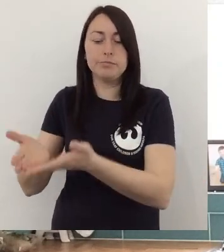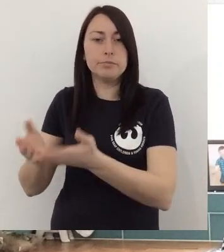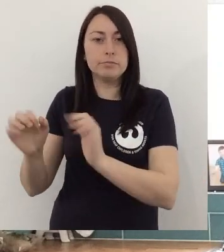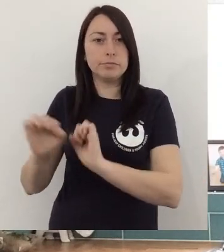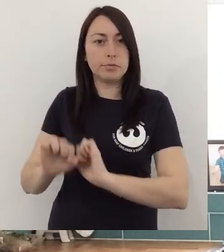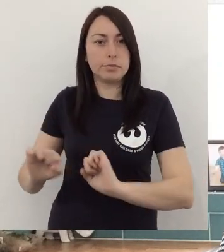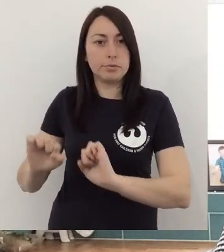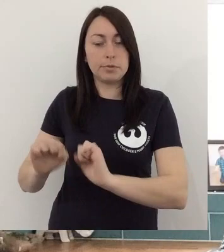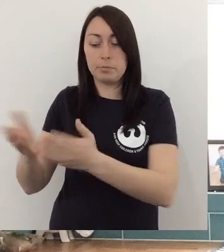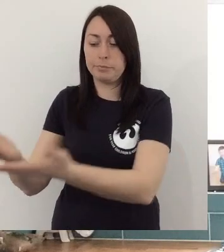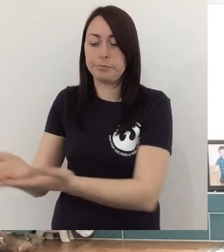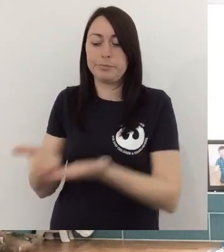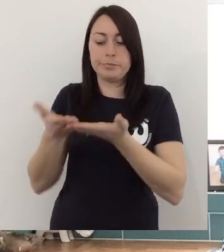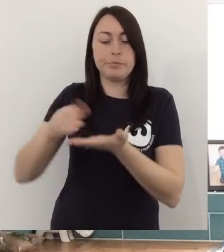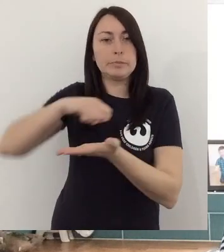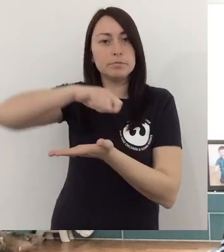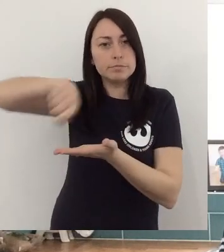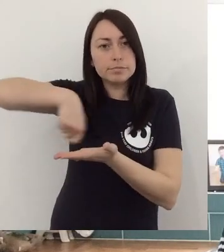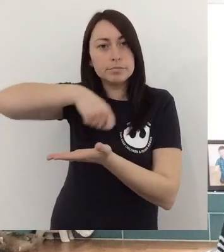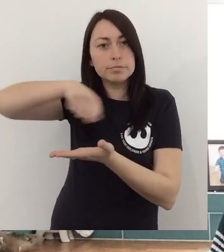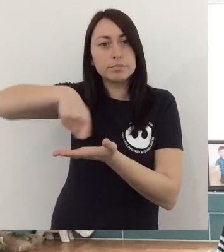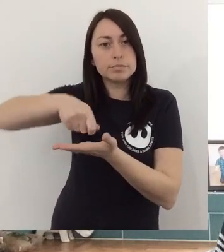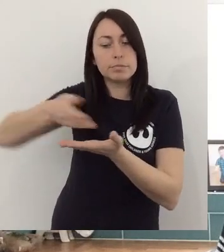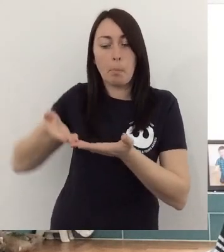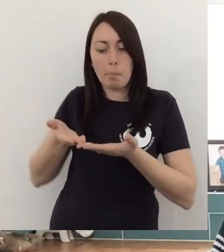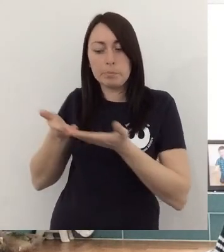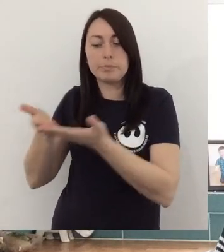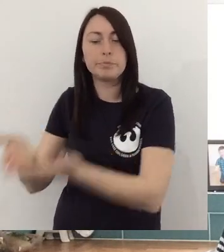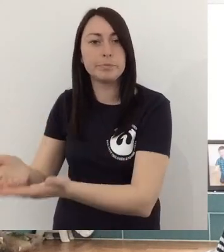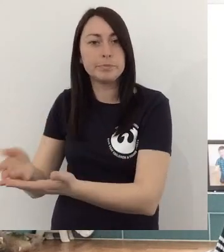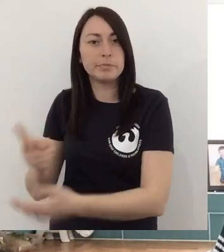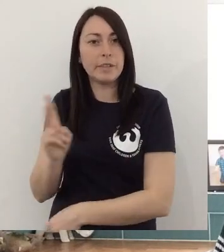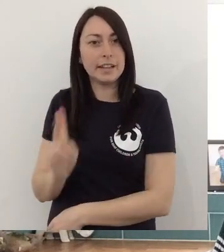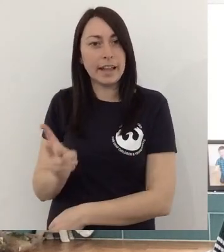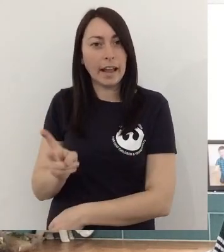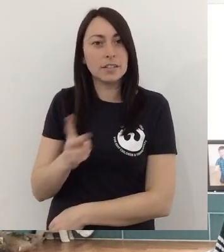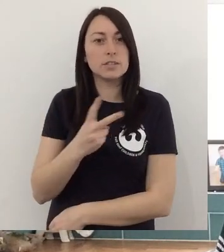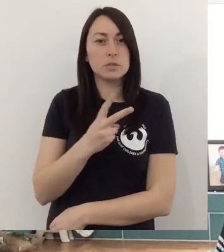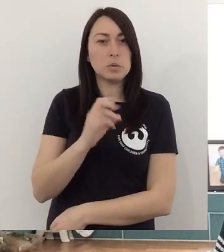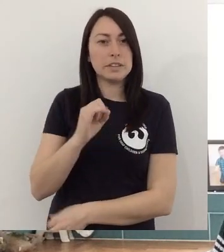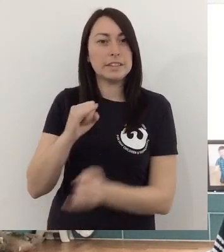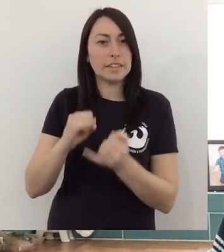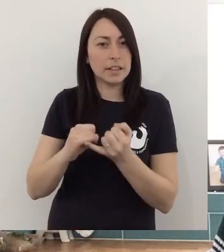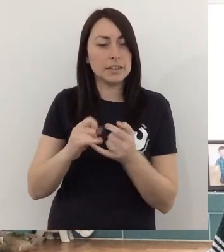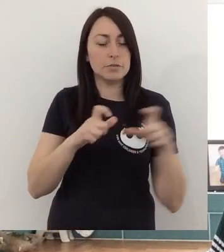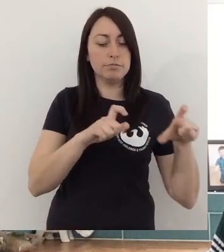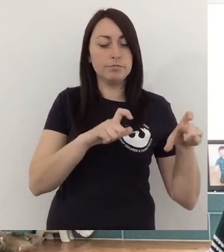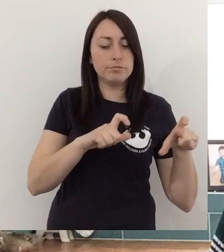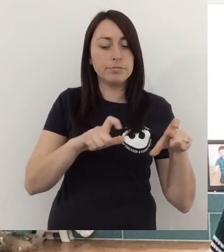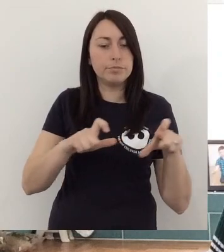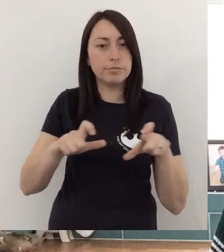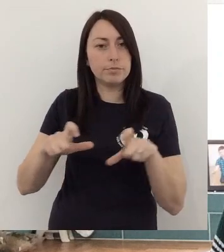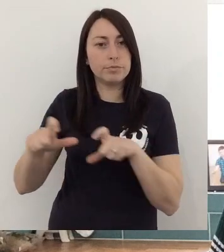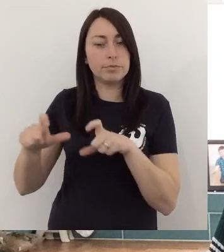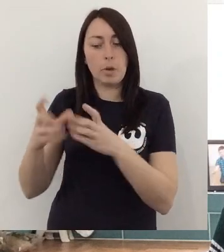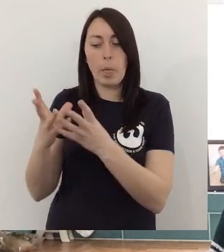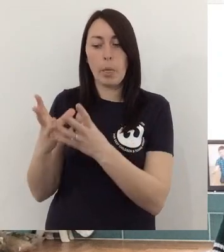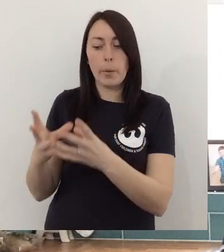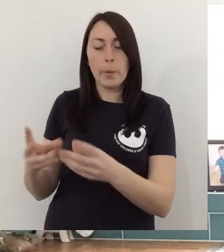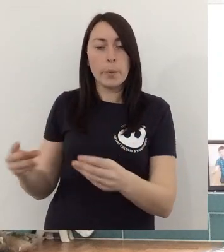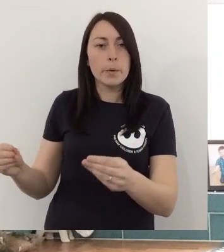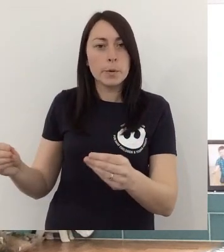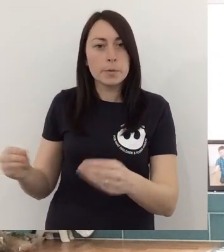for 20 seconds, take it out, give it a stir and pop it in for another 20 seconds and continue to do that until it's completely